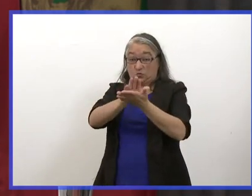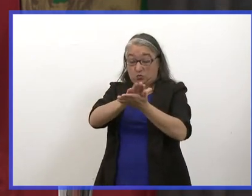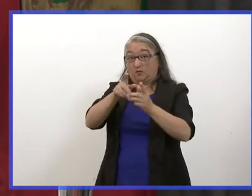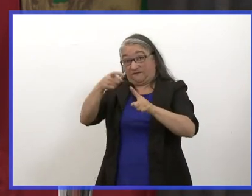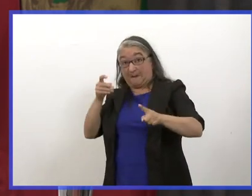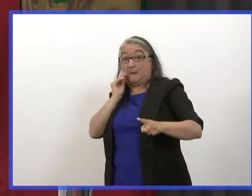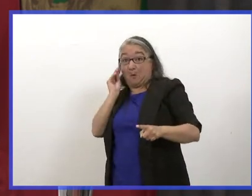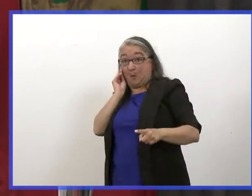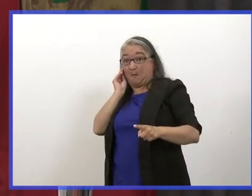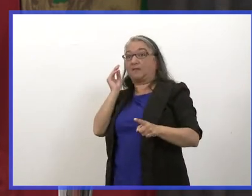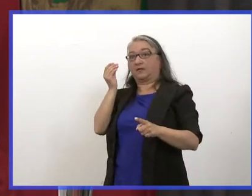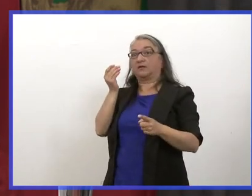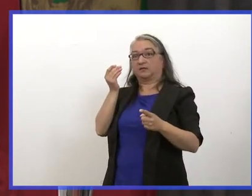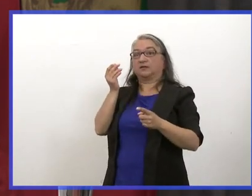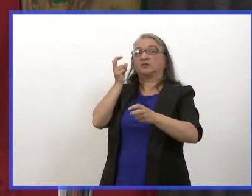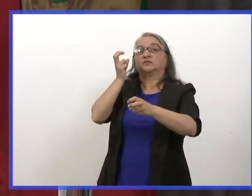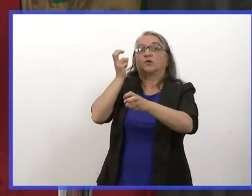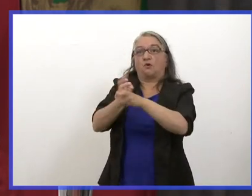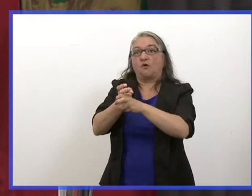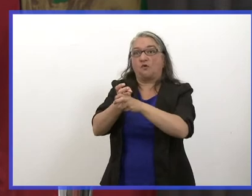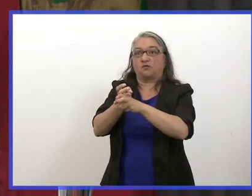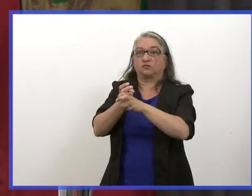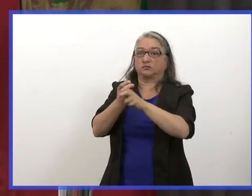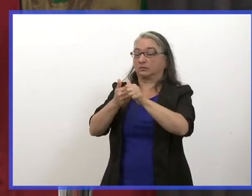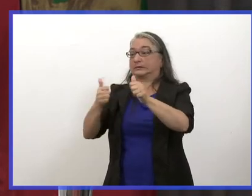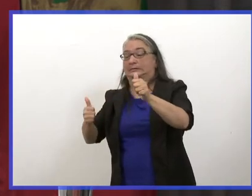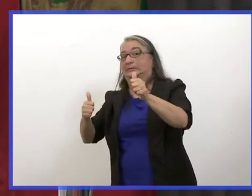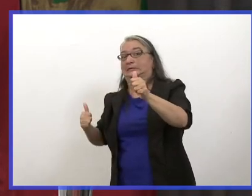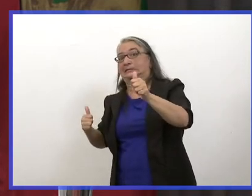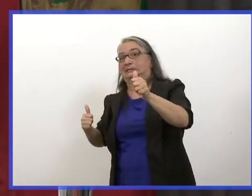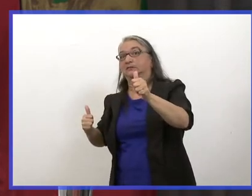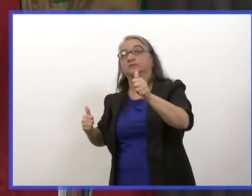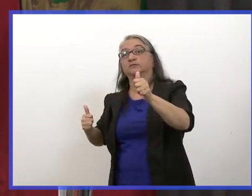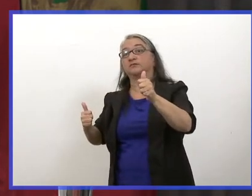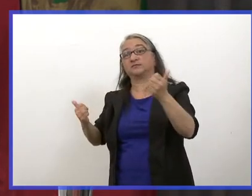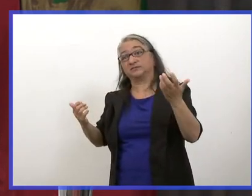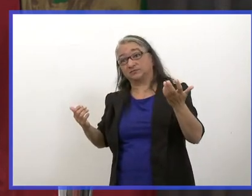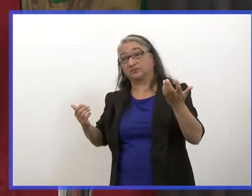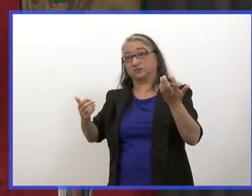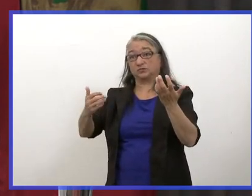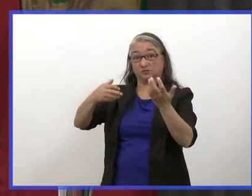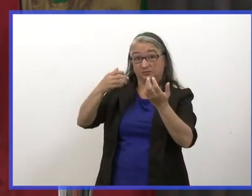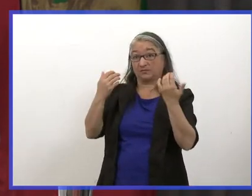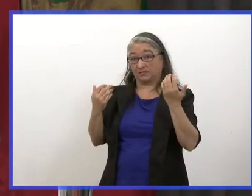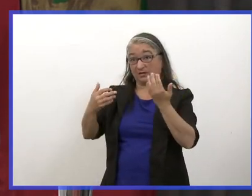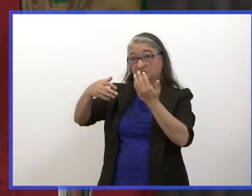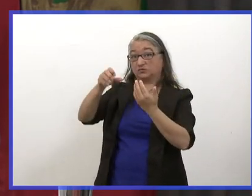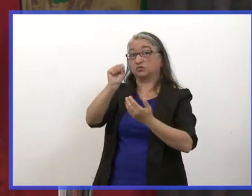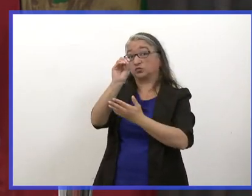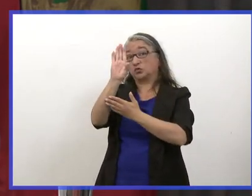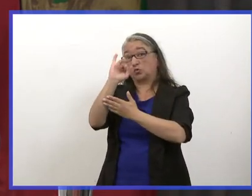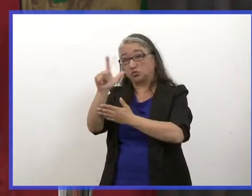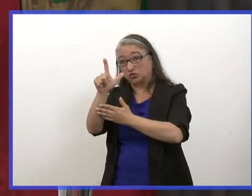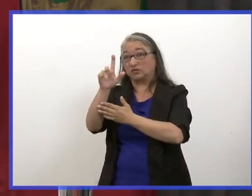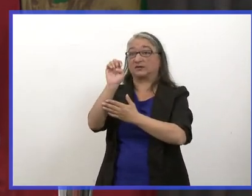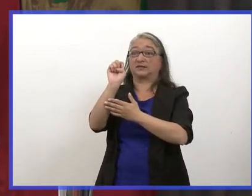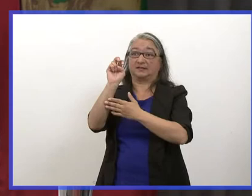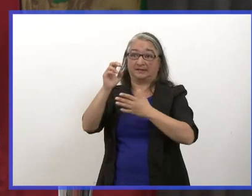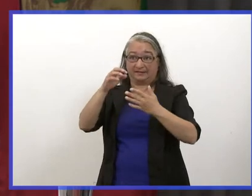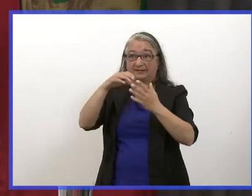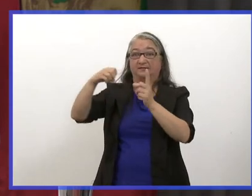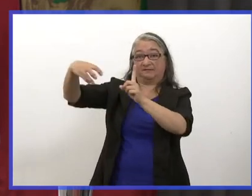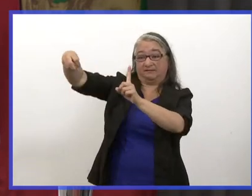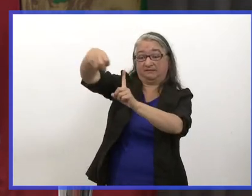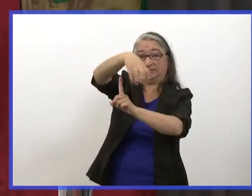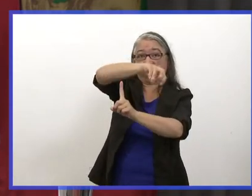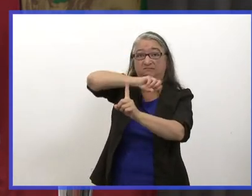that is really important, the social interaction that students lose when we remove them from the school environment's a real